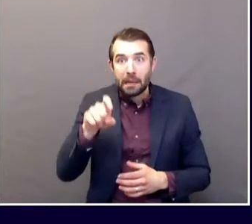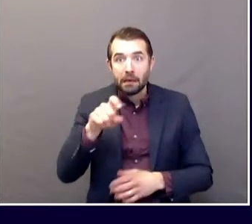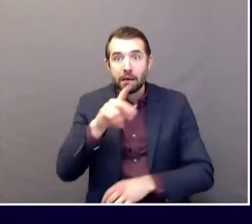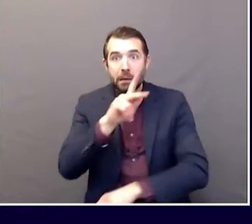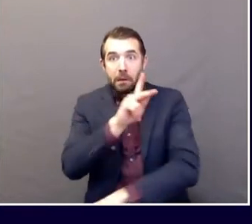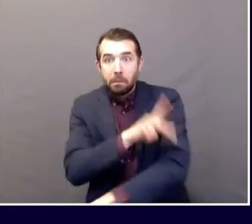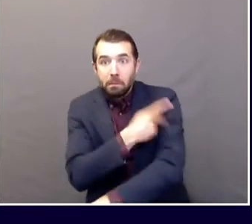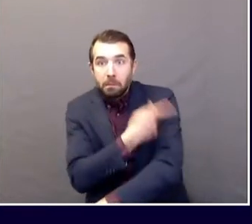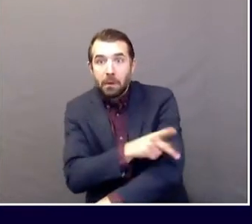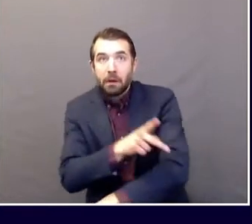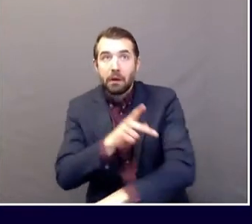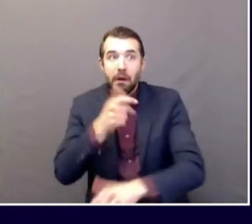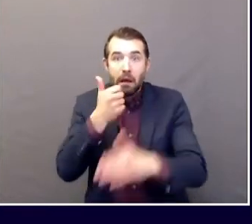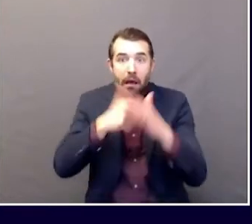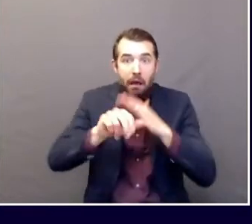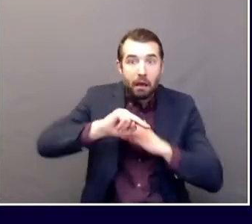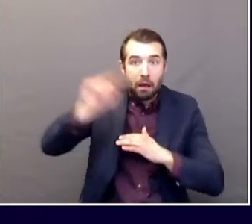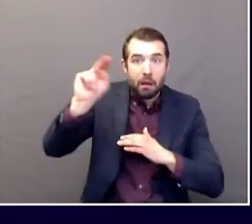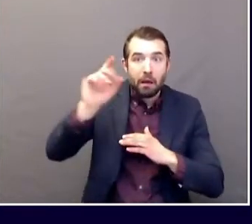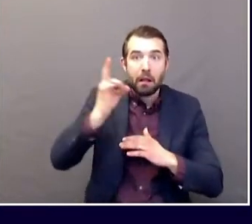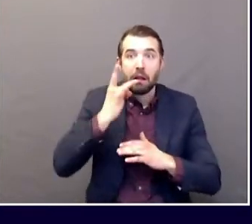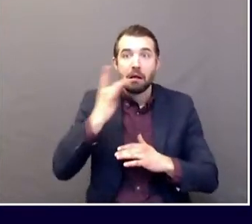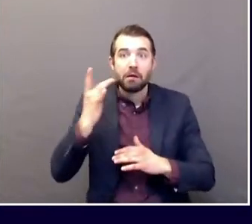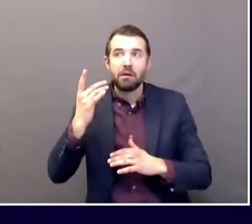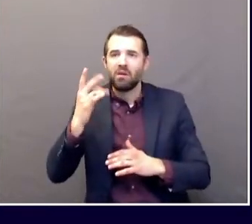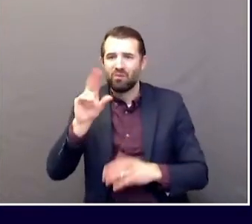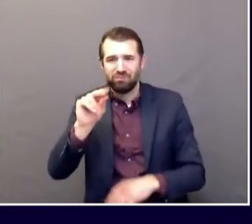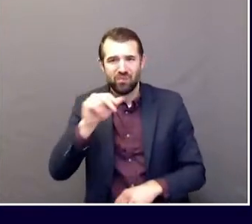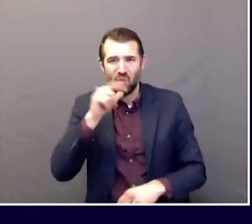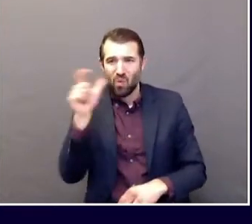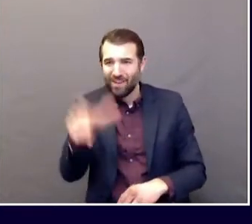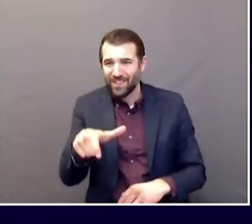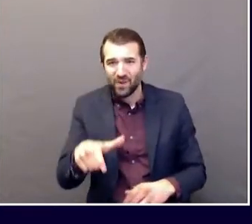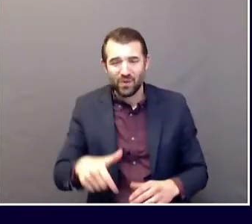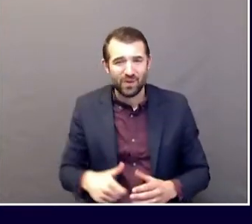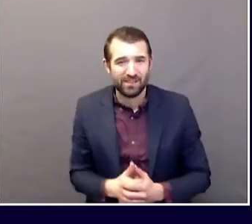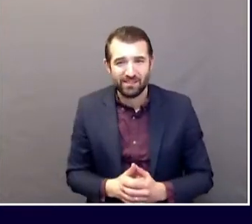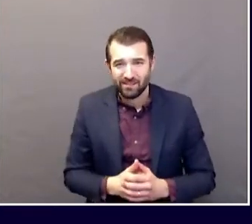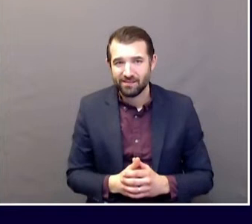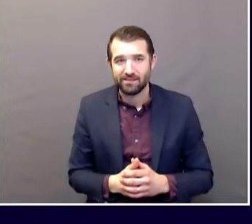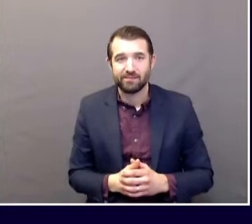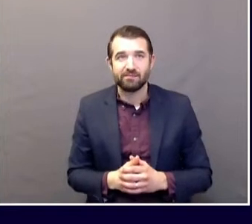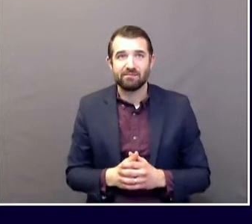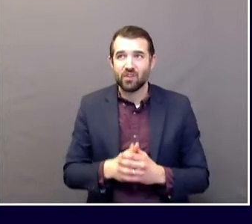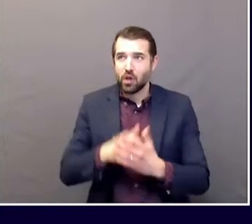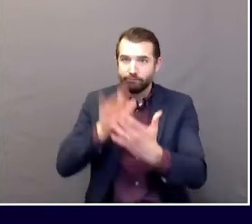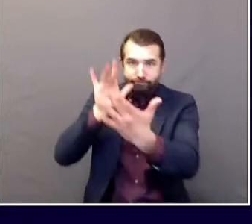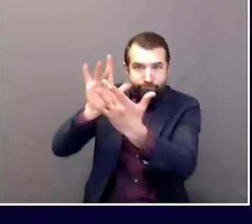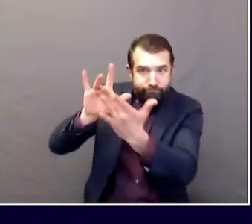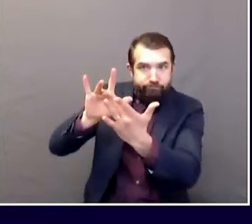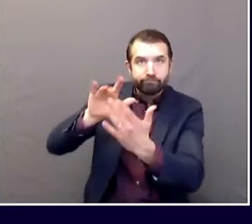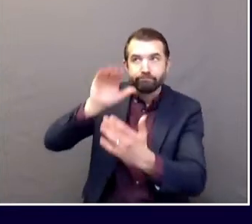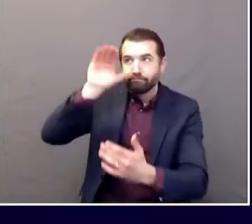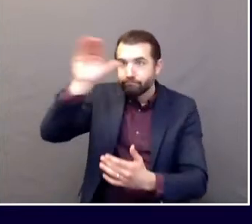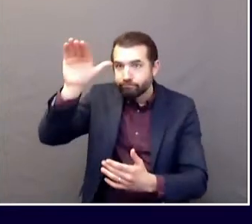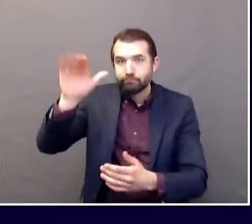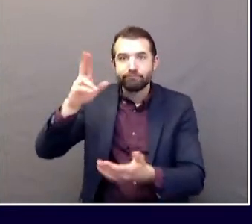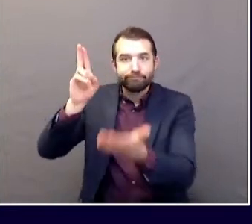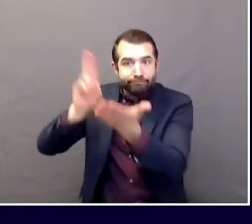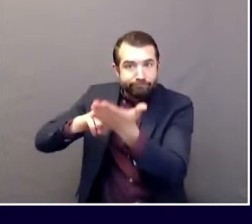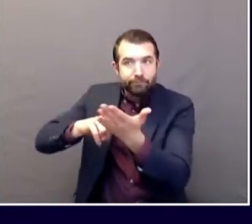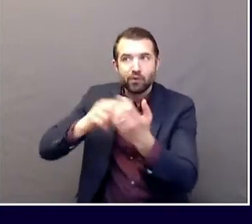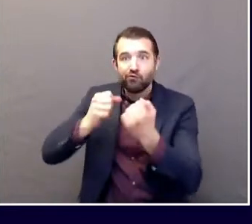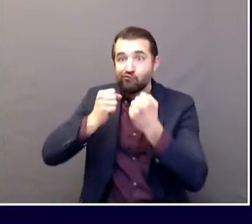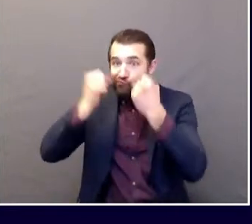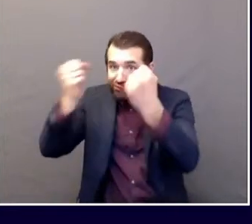Healthcare in order to receive a vaccine at the Cross Insurance Center. Again, if you are 70 and